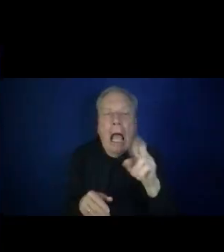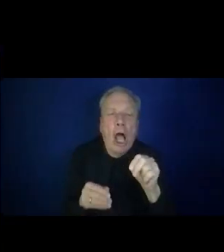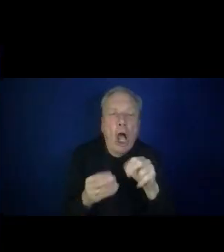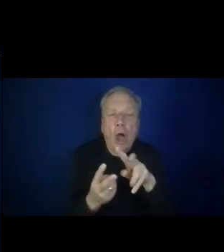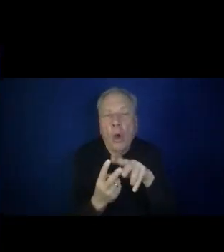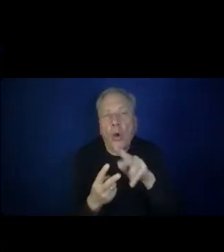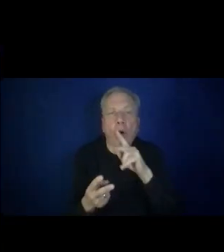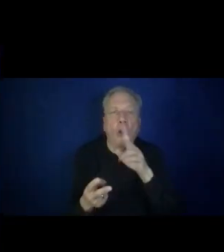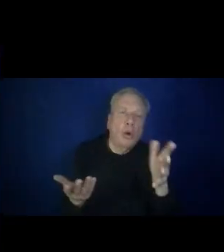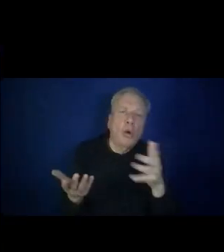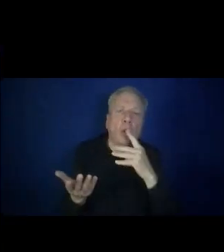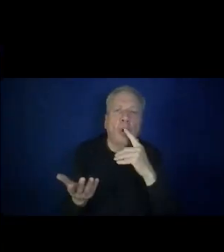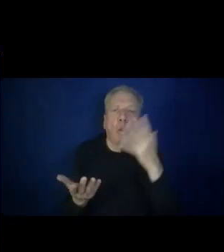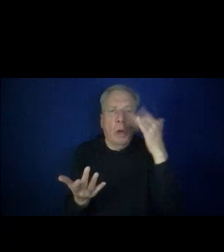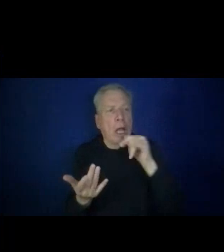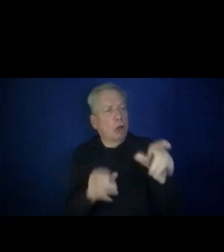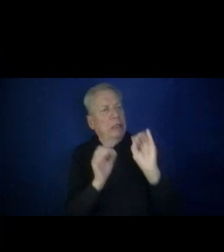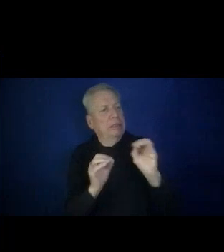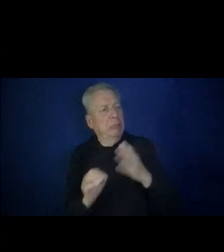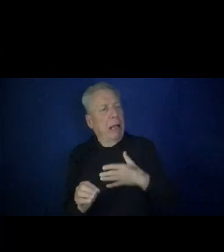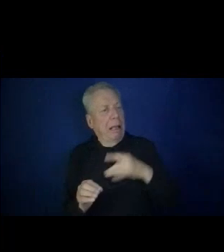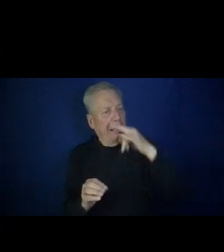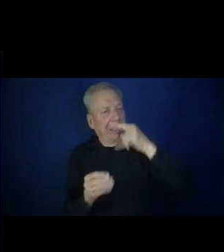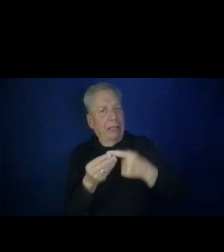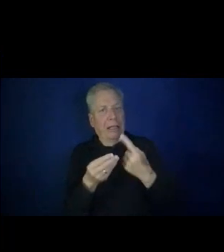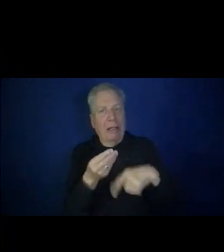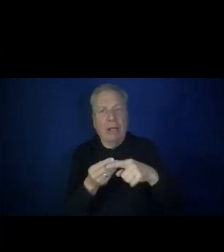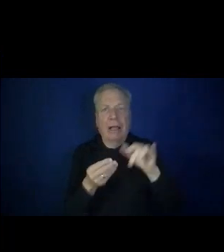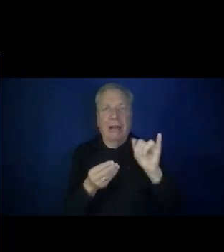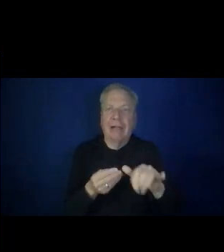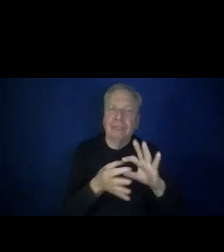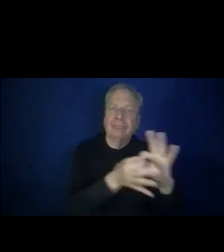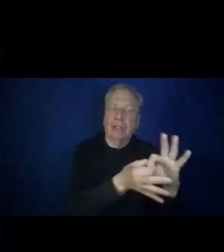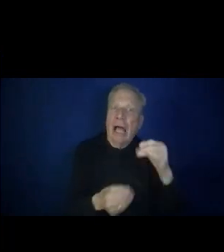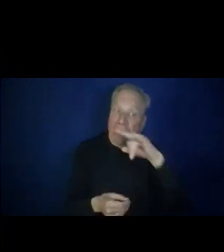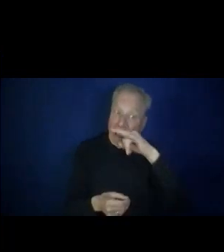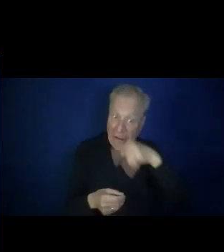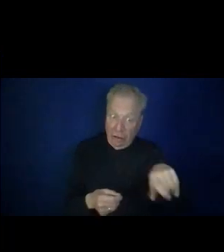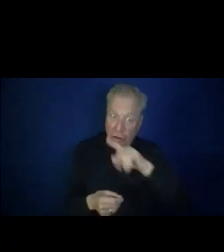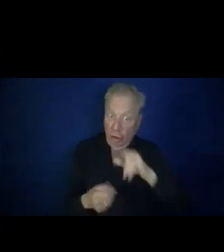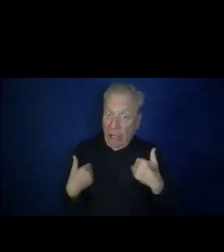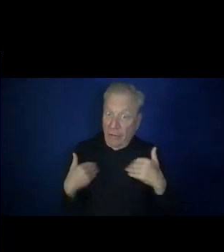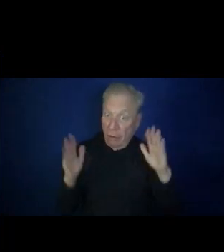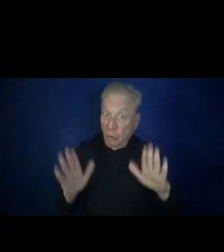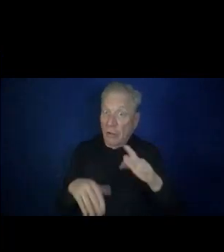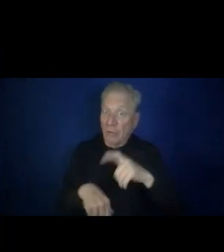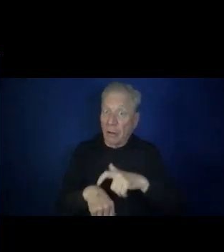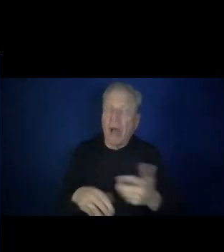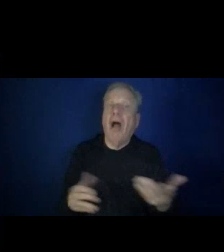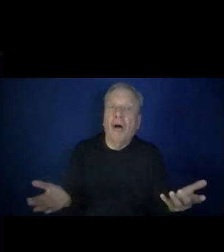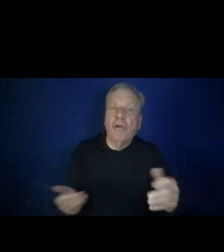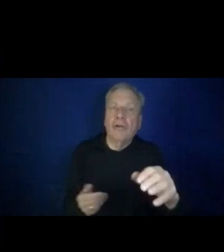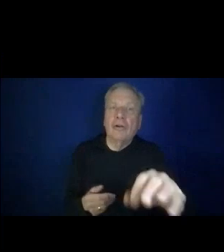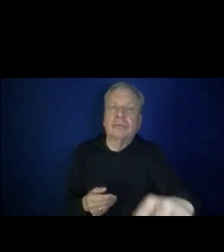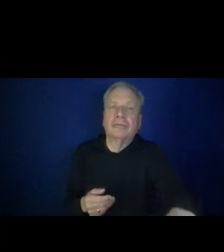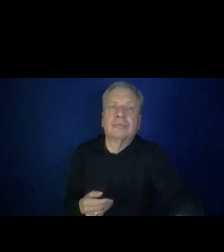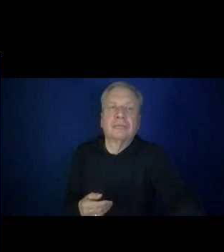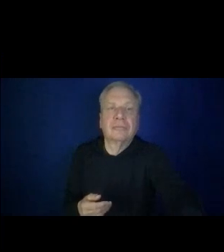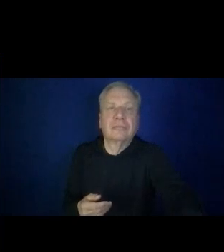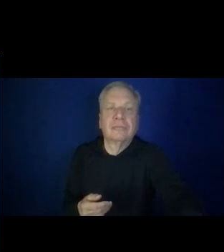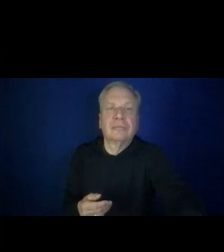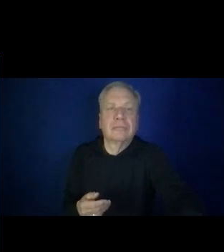well, why don't you teach my kid about fish instead of birds? If the kids are having a great time, the parents are like, don't, you know,